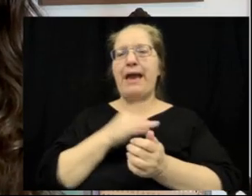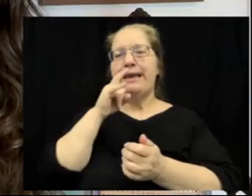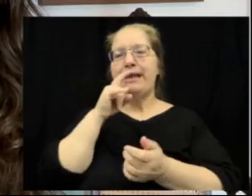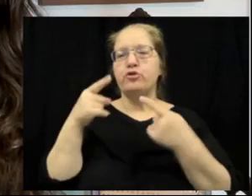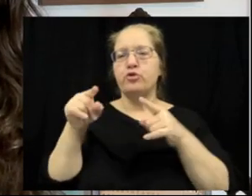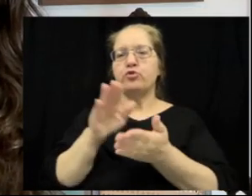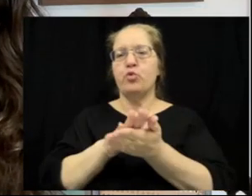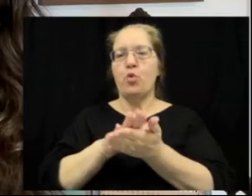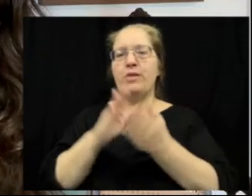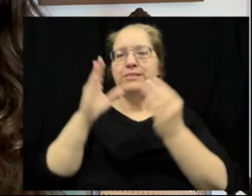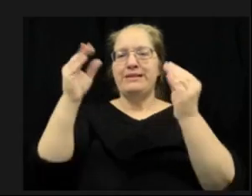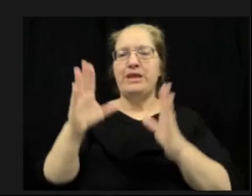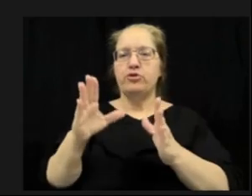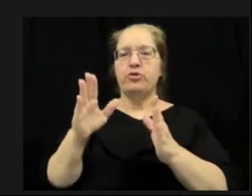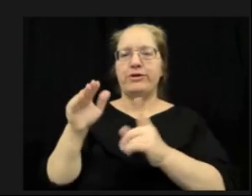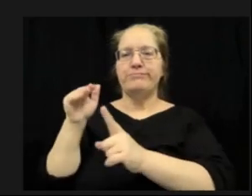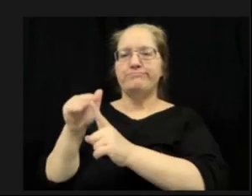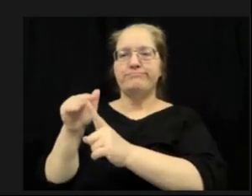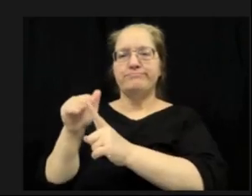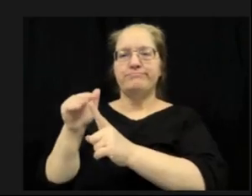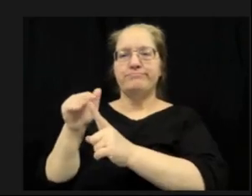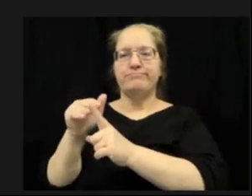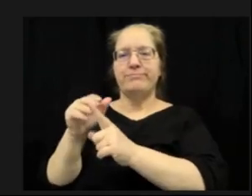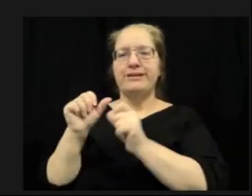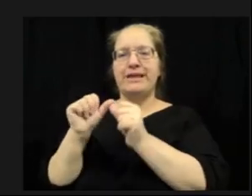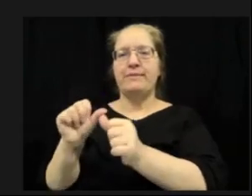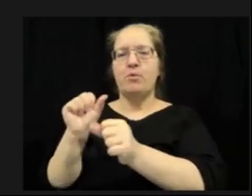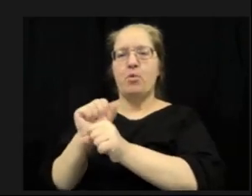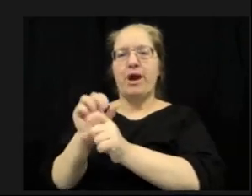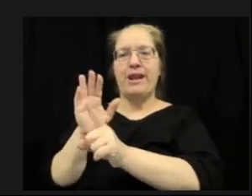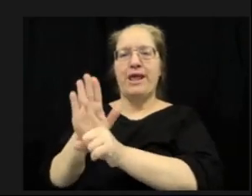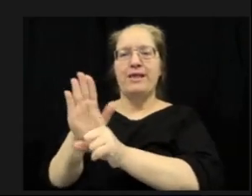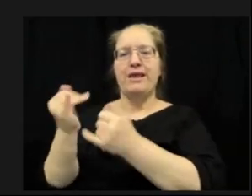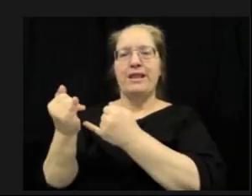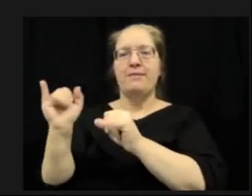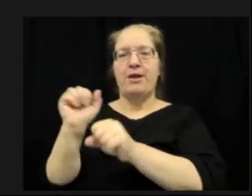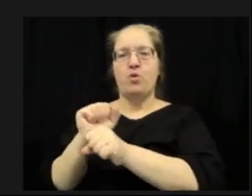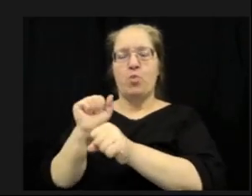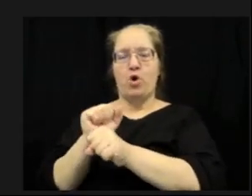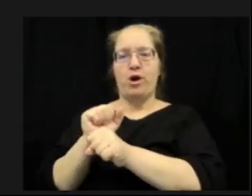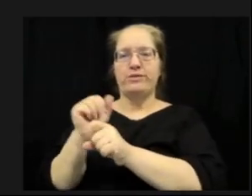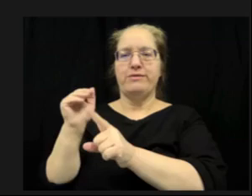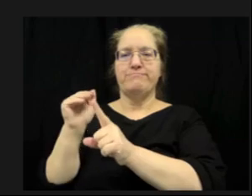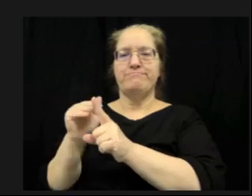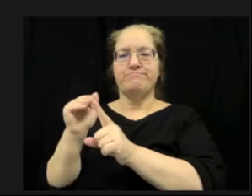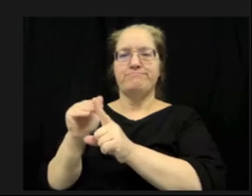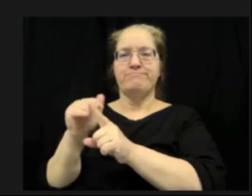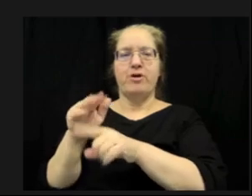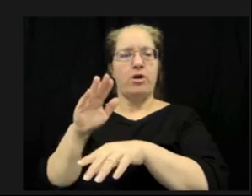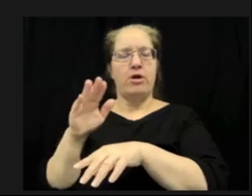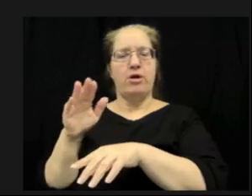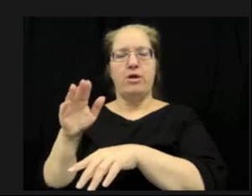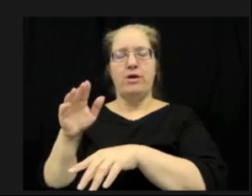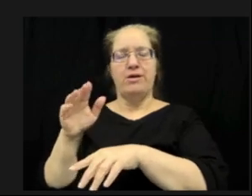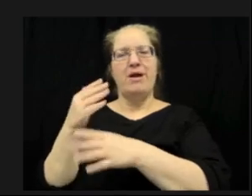teacher has to redirect him to keep him working on his independent work. The redirection or being called out bothers my